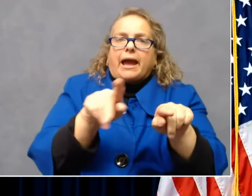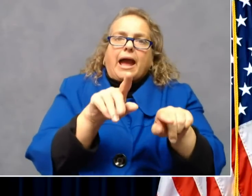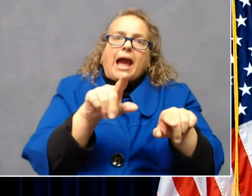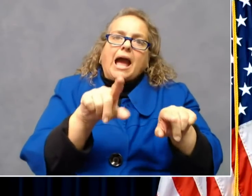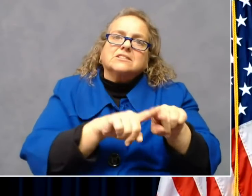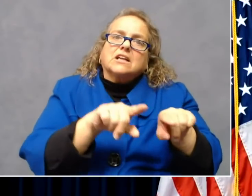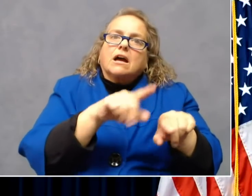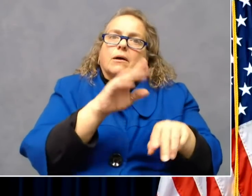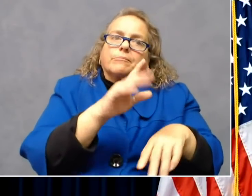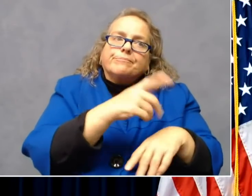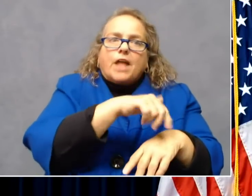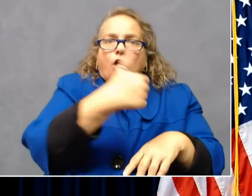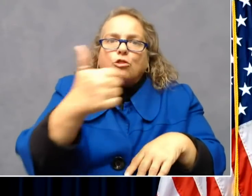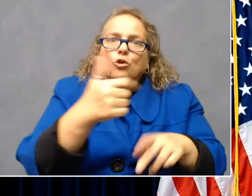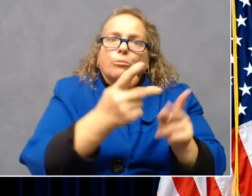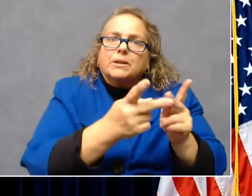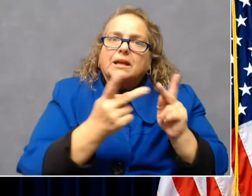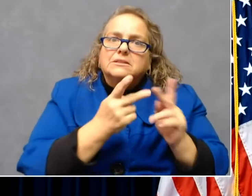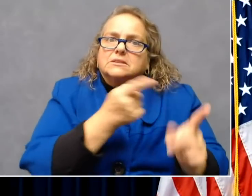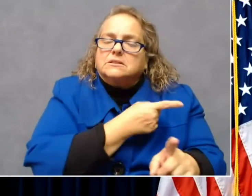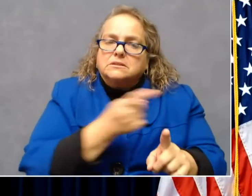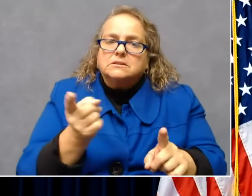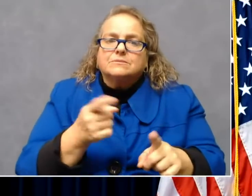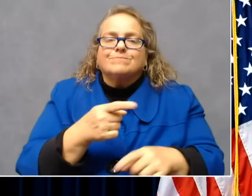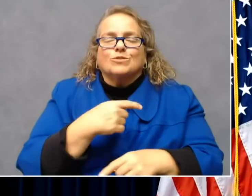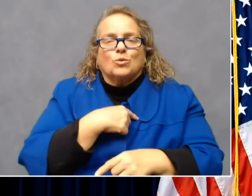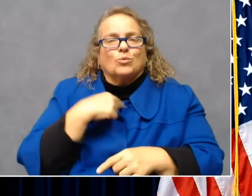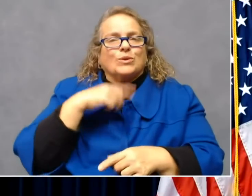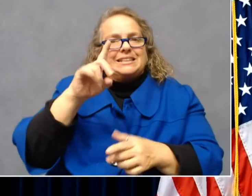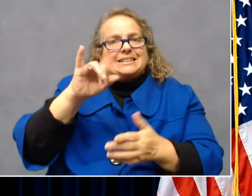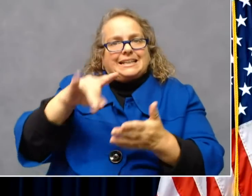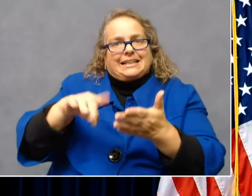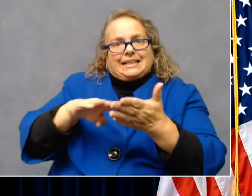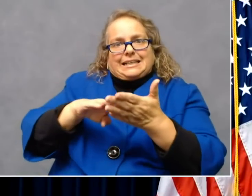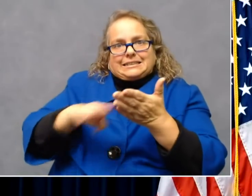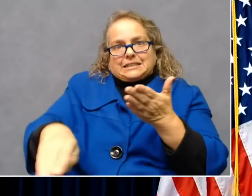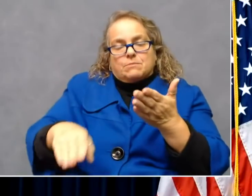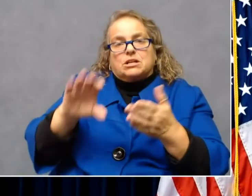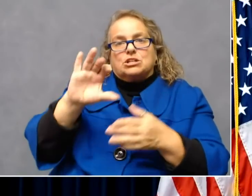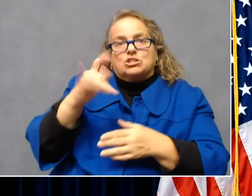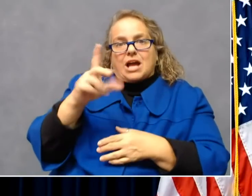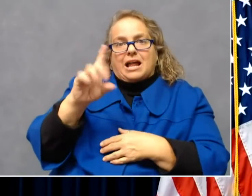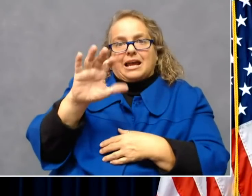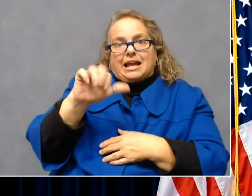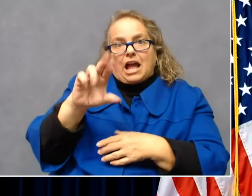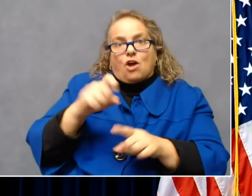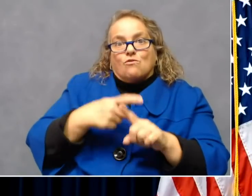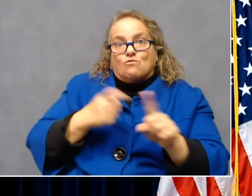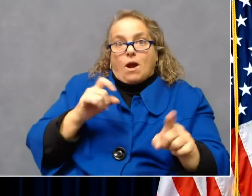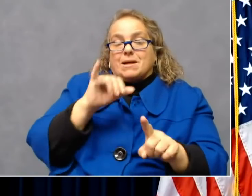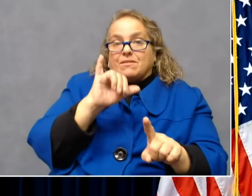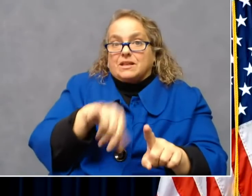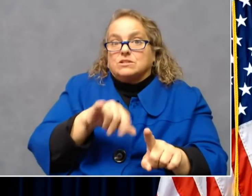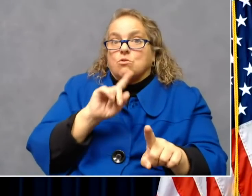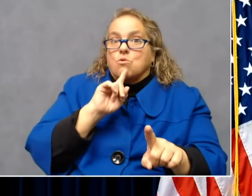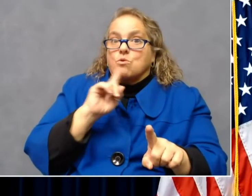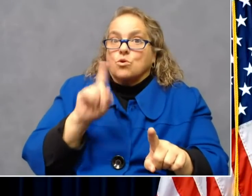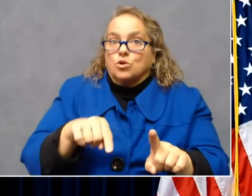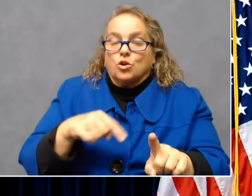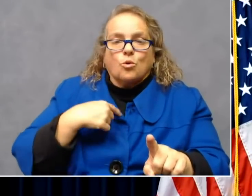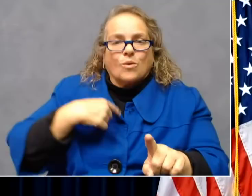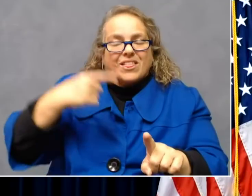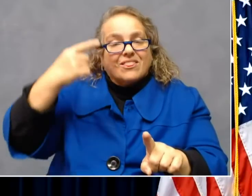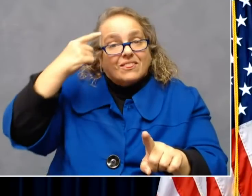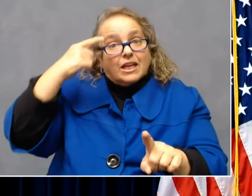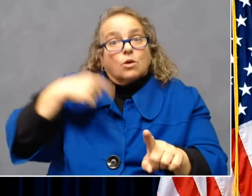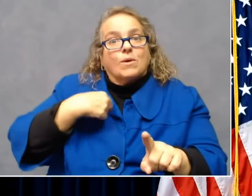So we exempted child care from this executive order. We think we've got the right balance in place in child care